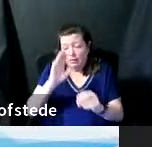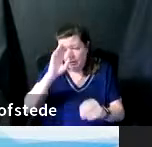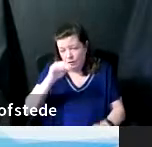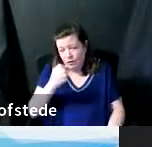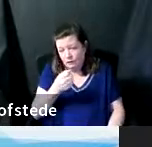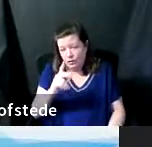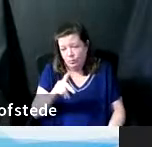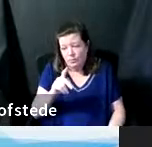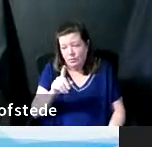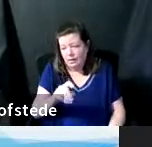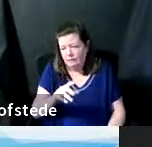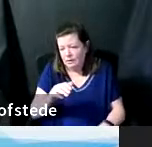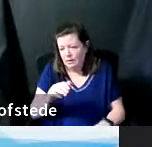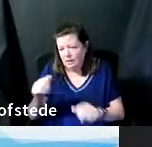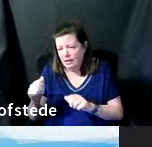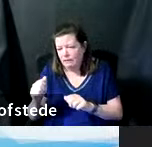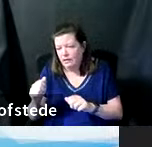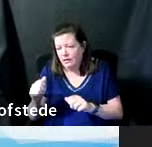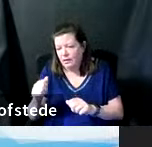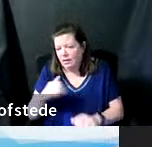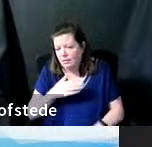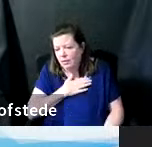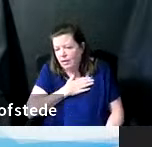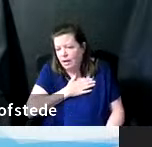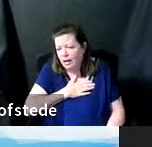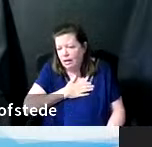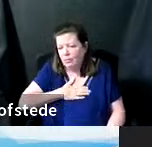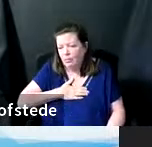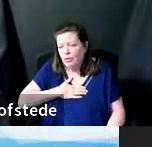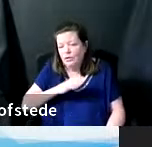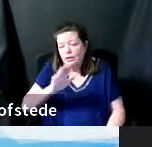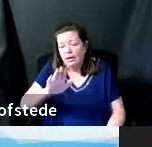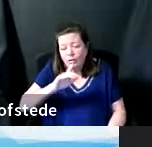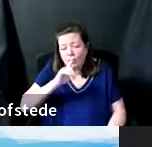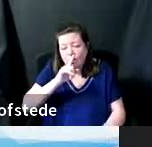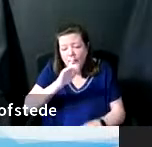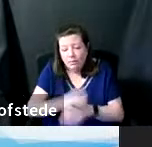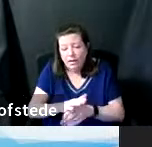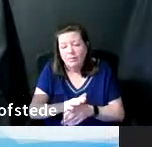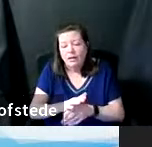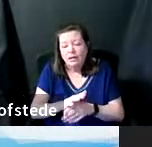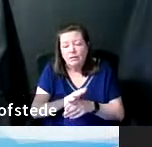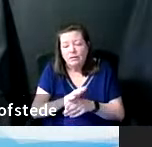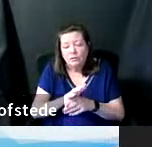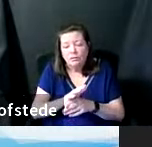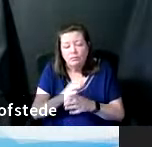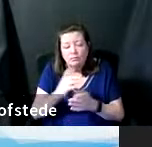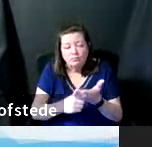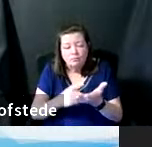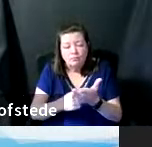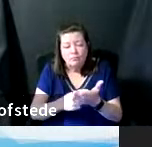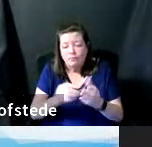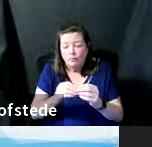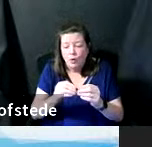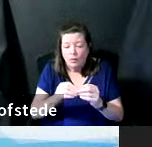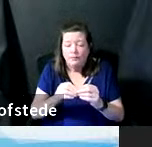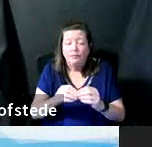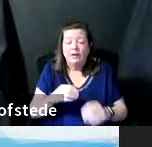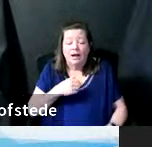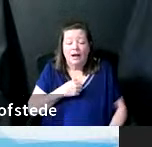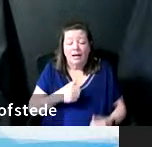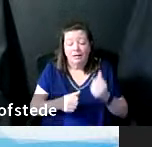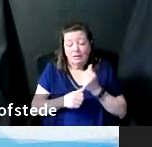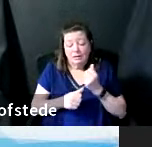appreciate your commitment to continuing to move this conversation forward. I am the Assistant